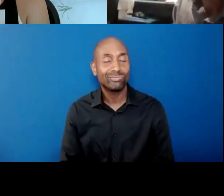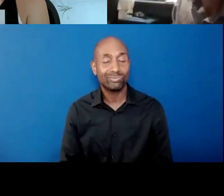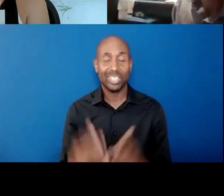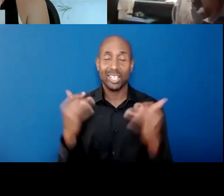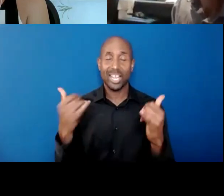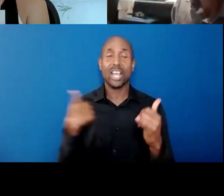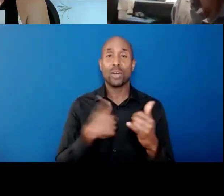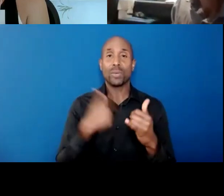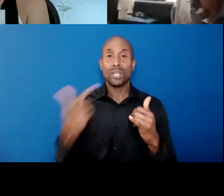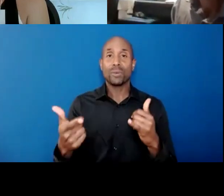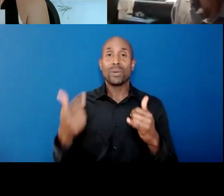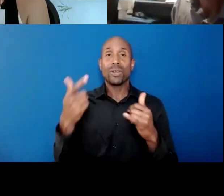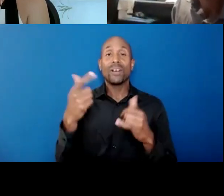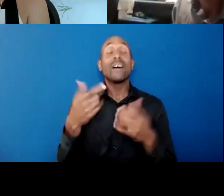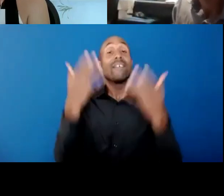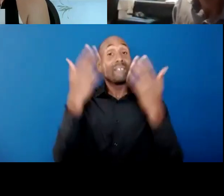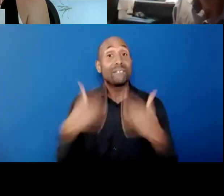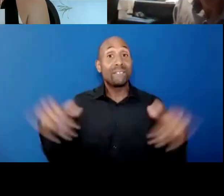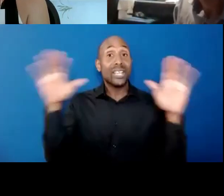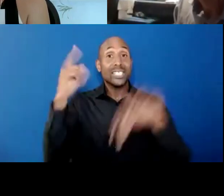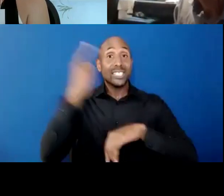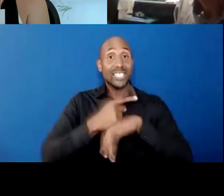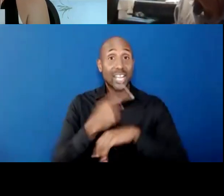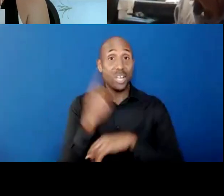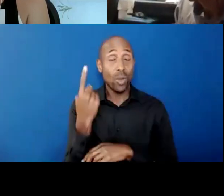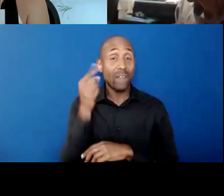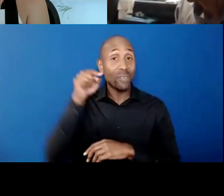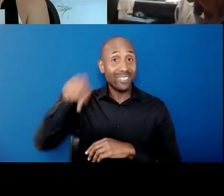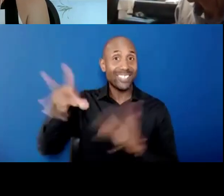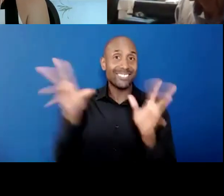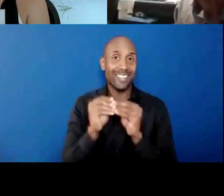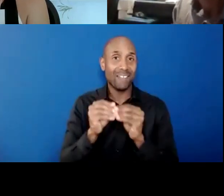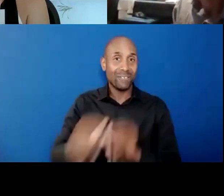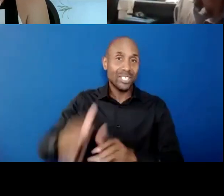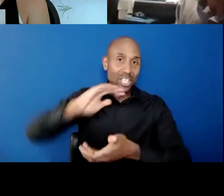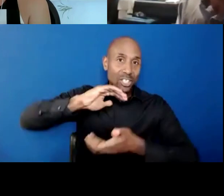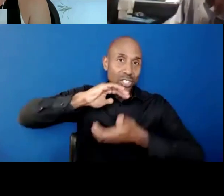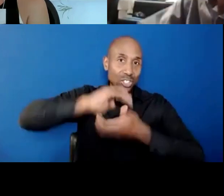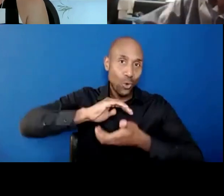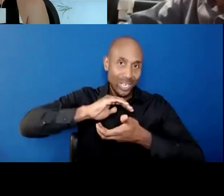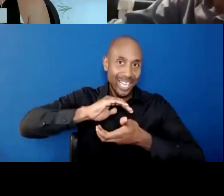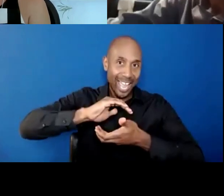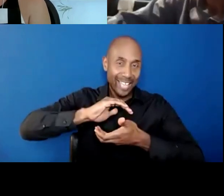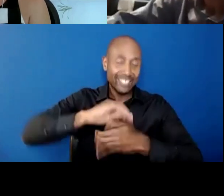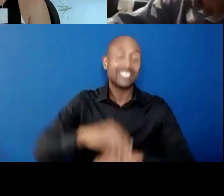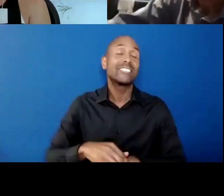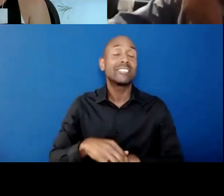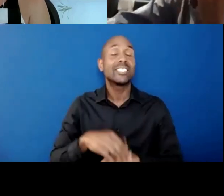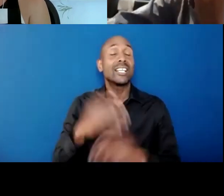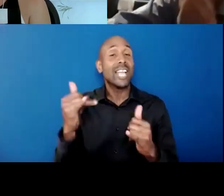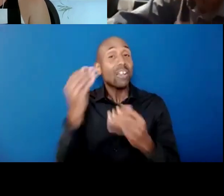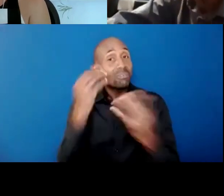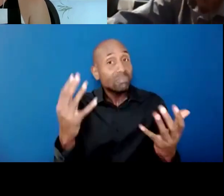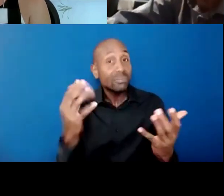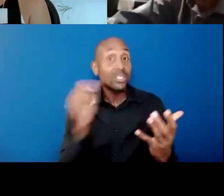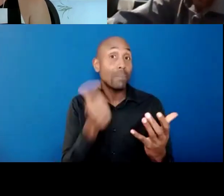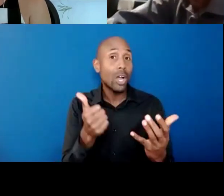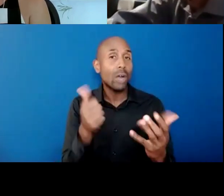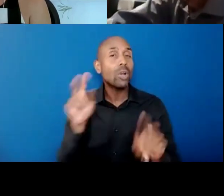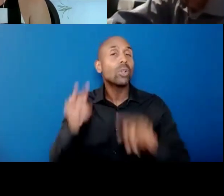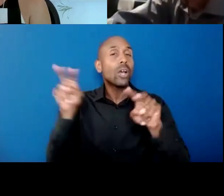day one of Joining Hands, I just wanted to give you a preview for tomorrow's sessions. We got